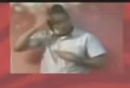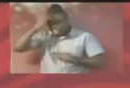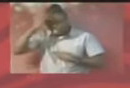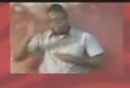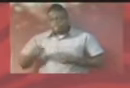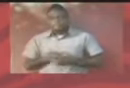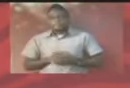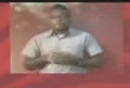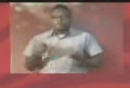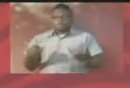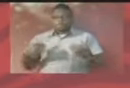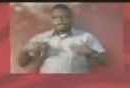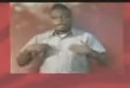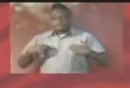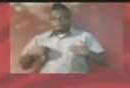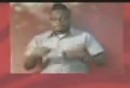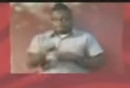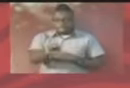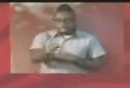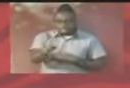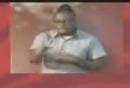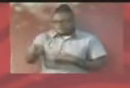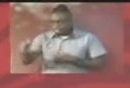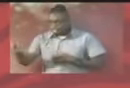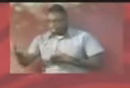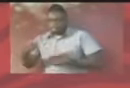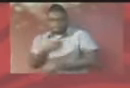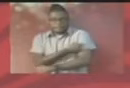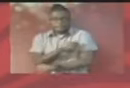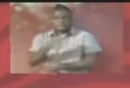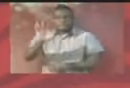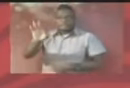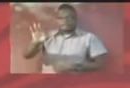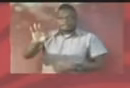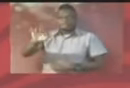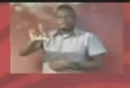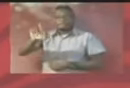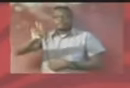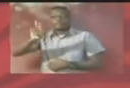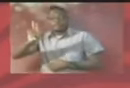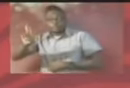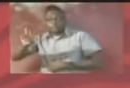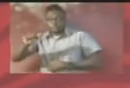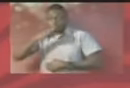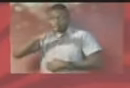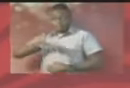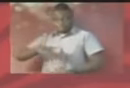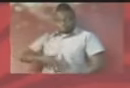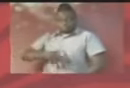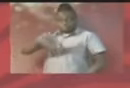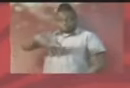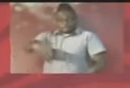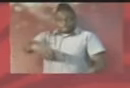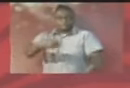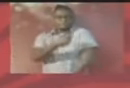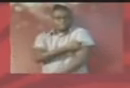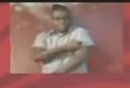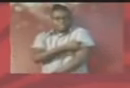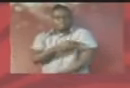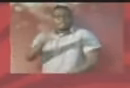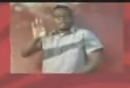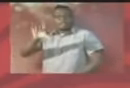like adult tetanus and influenza during pregnancy, as recommended by the experts and listed in our